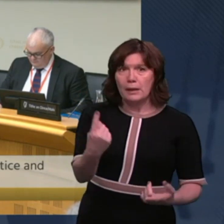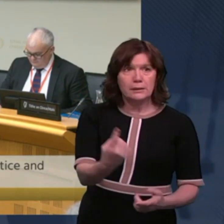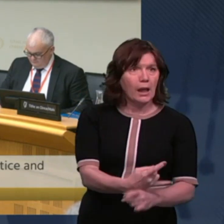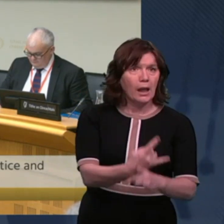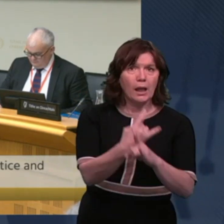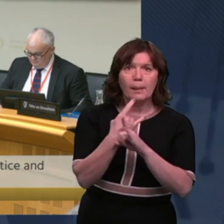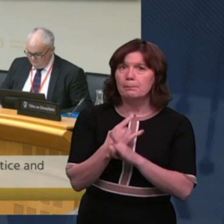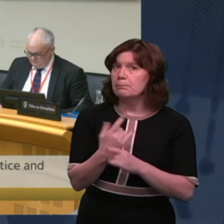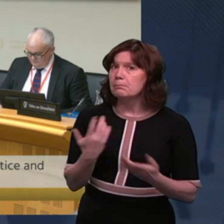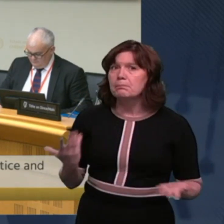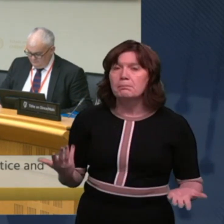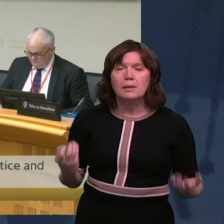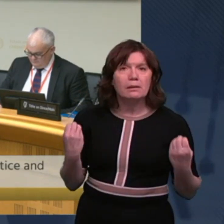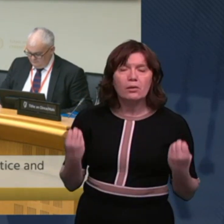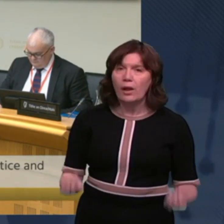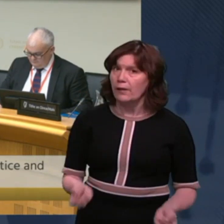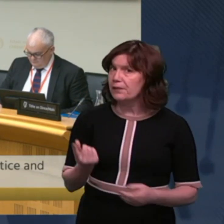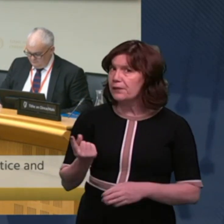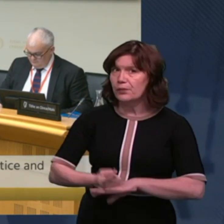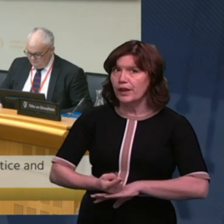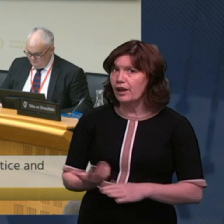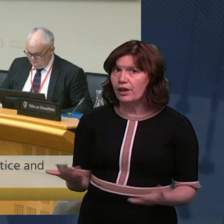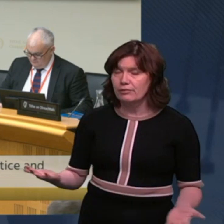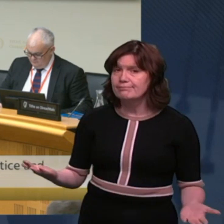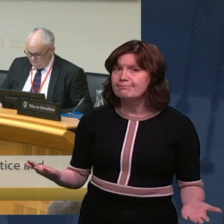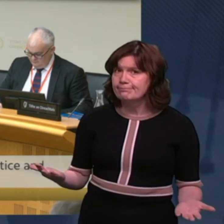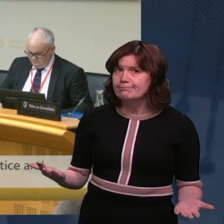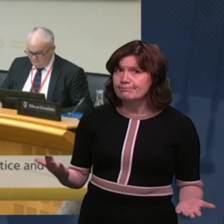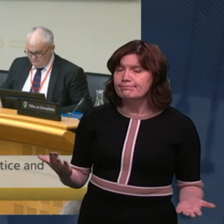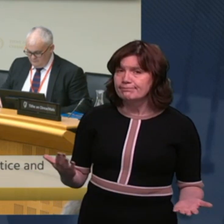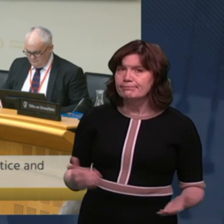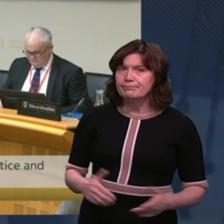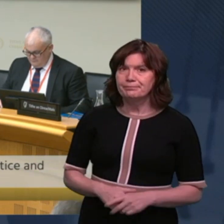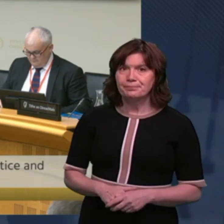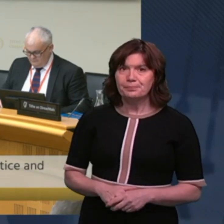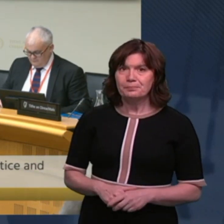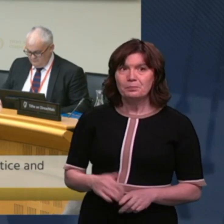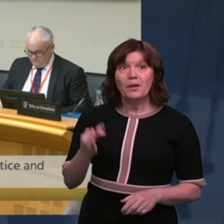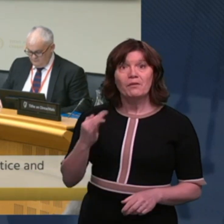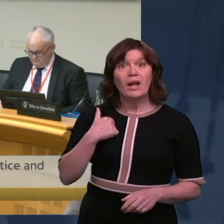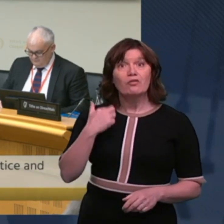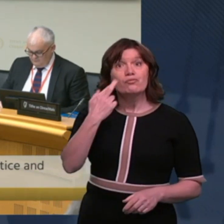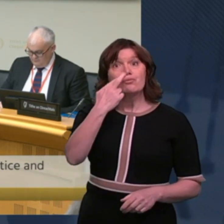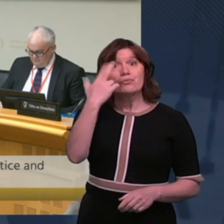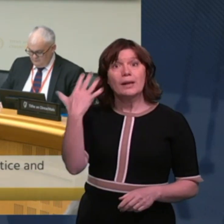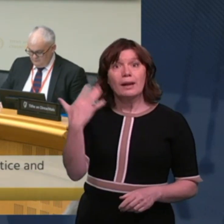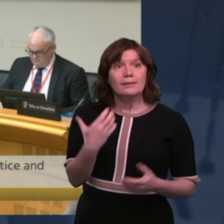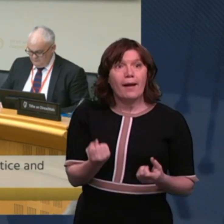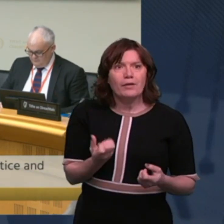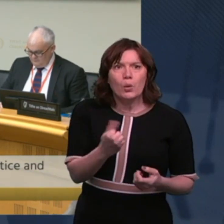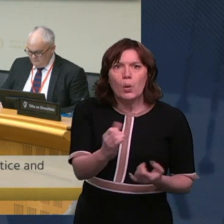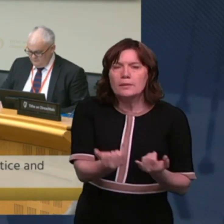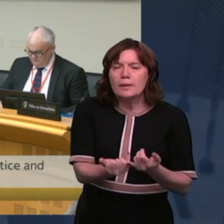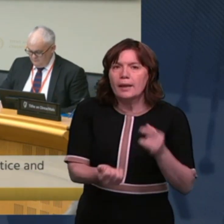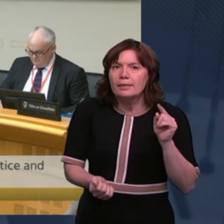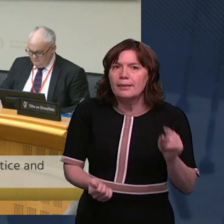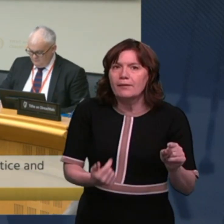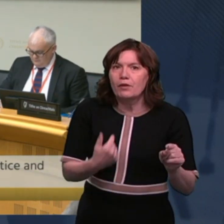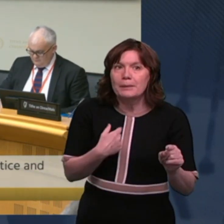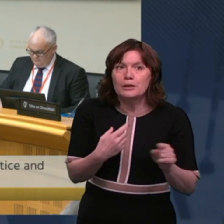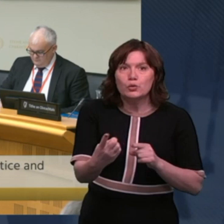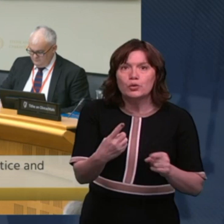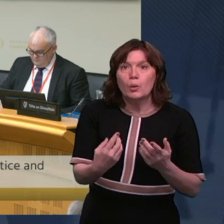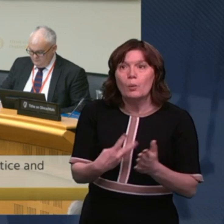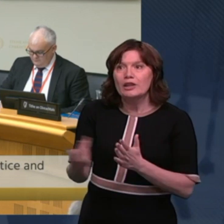me. There was nothing that was there. And if I had known about programmes like this that were out there, if I had known when she was younger,